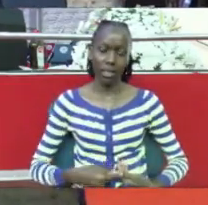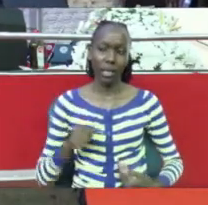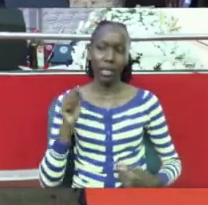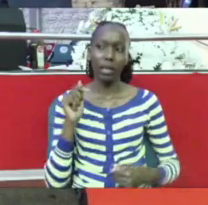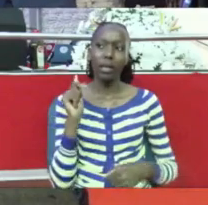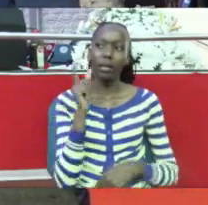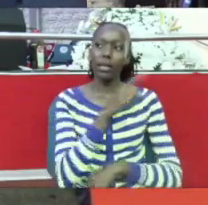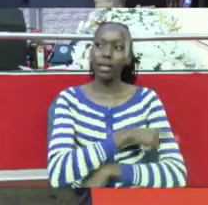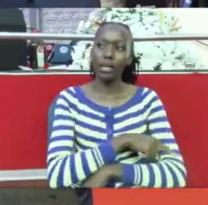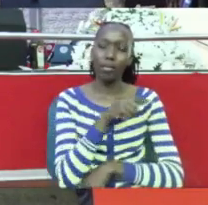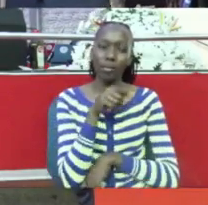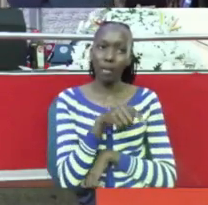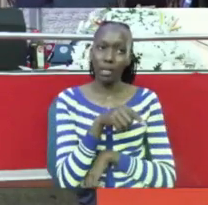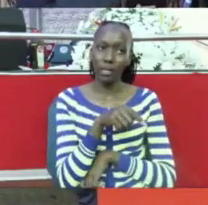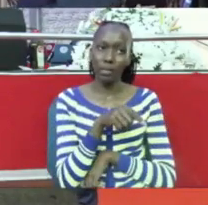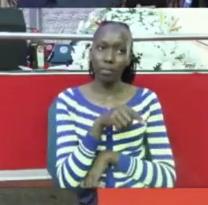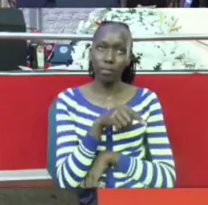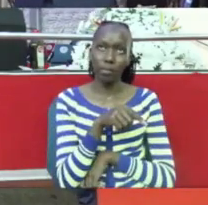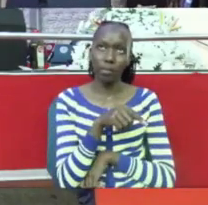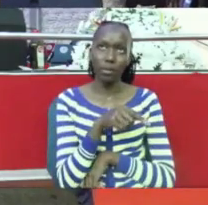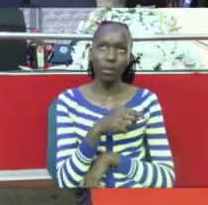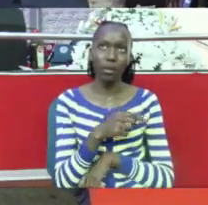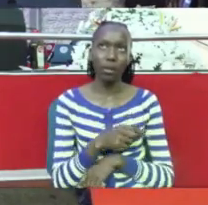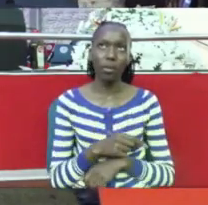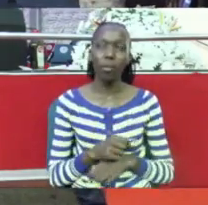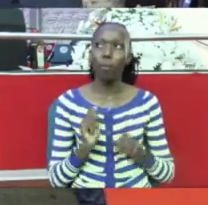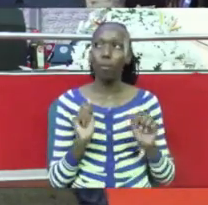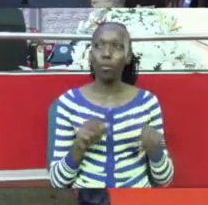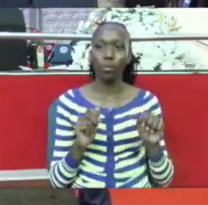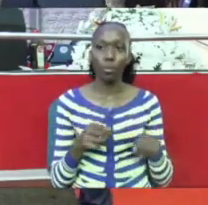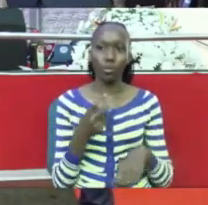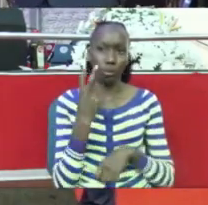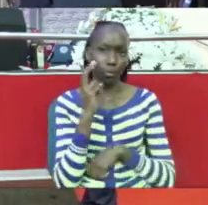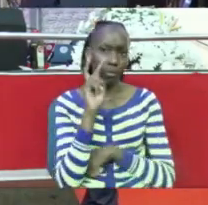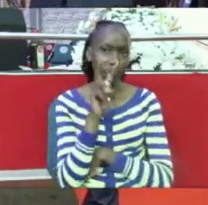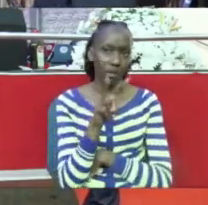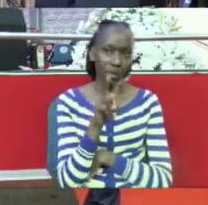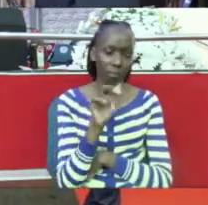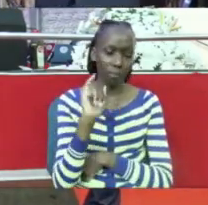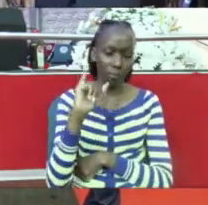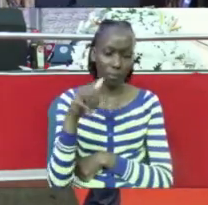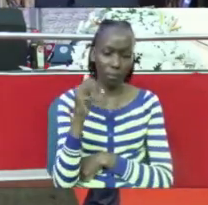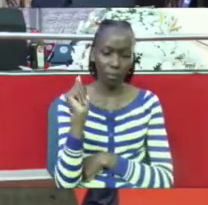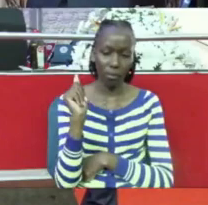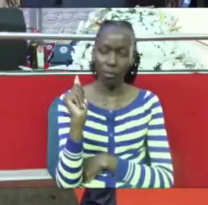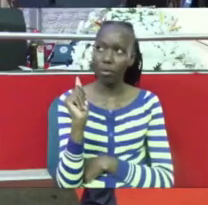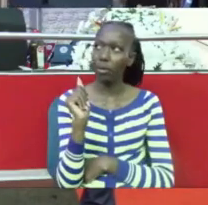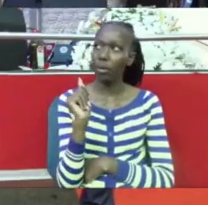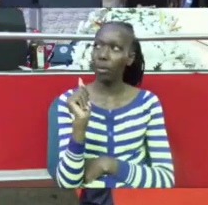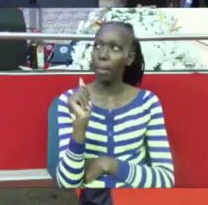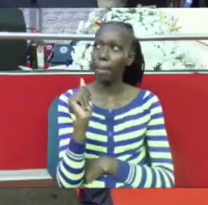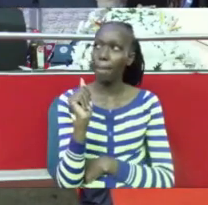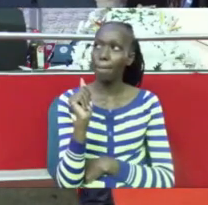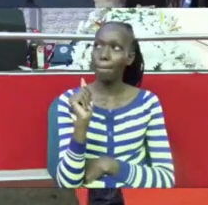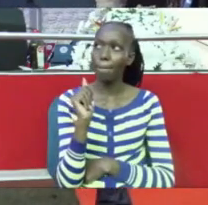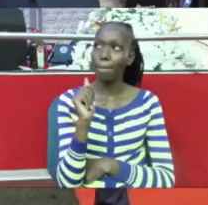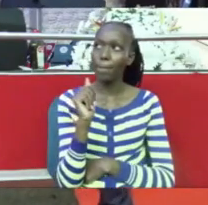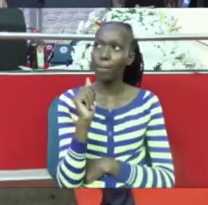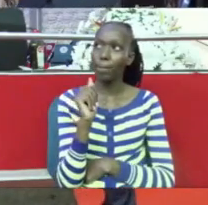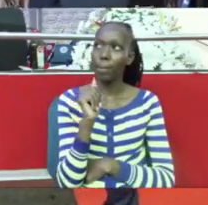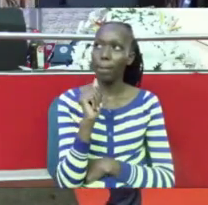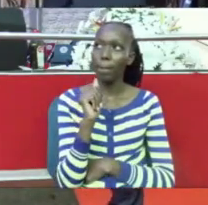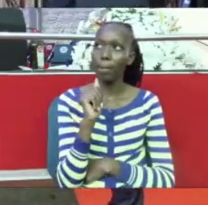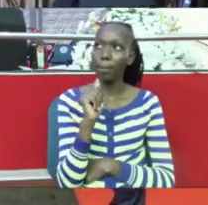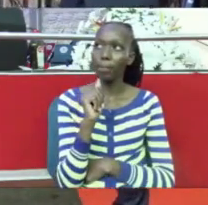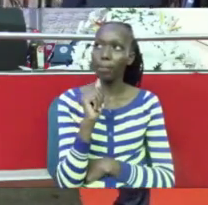have observed that Esau has taken more time in the field. Na akatambua kwamba Esau amechukua muda mwingi katika viwanja. And he could